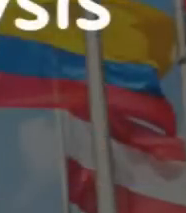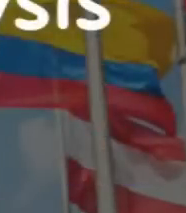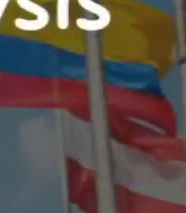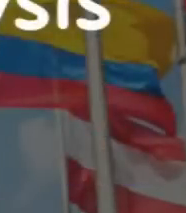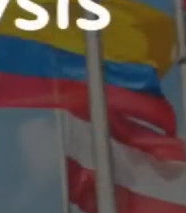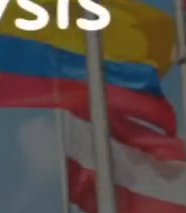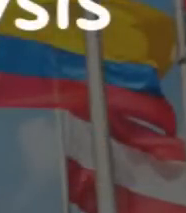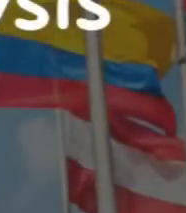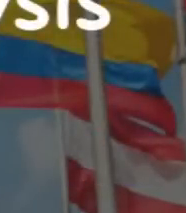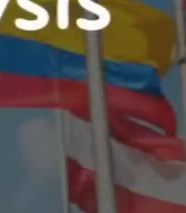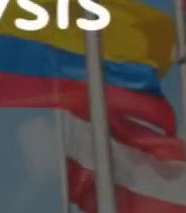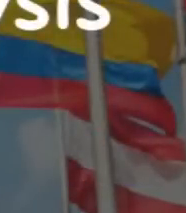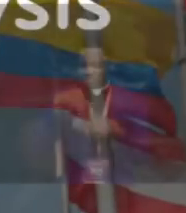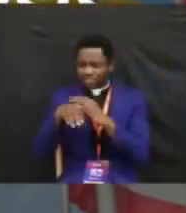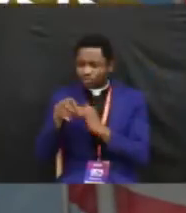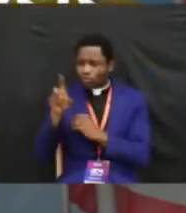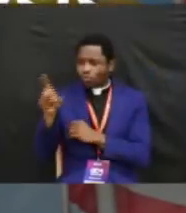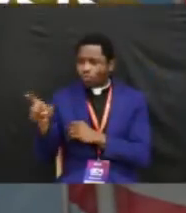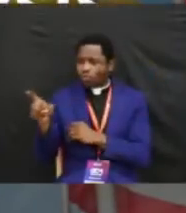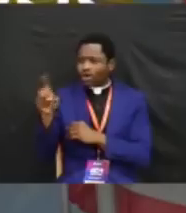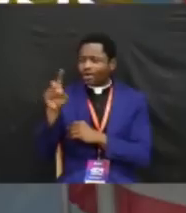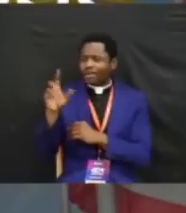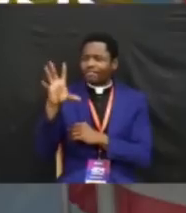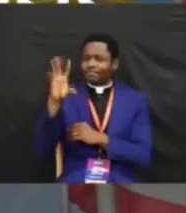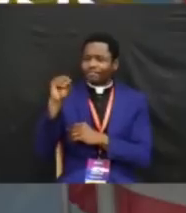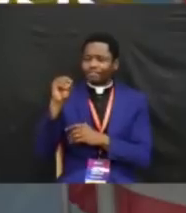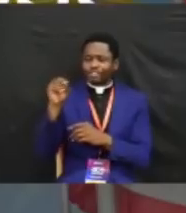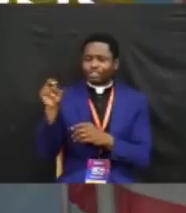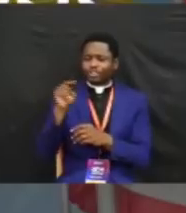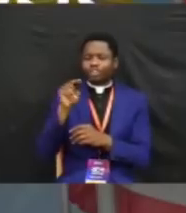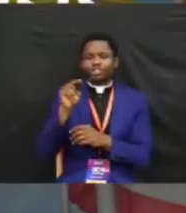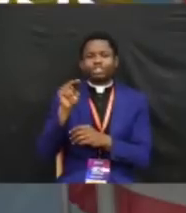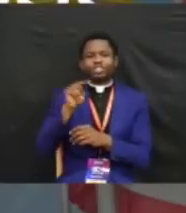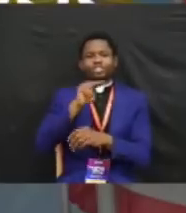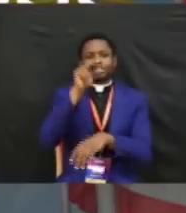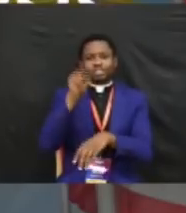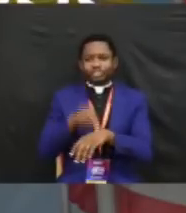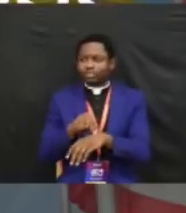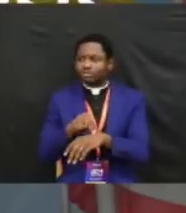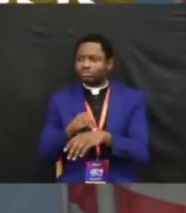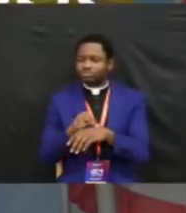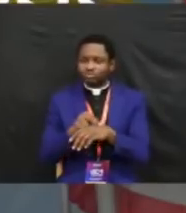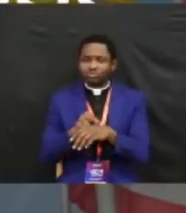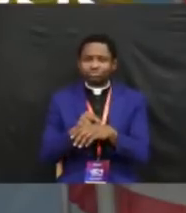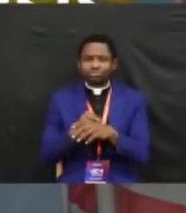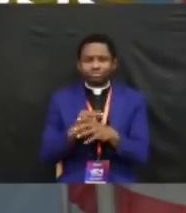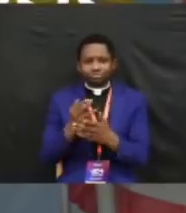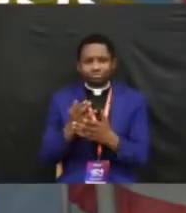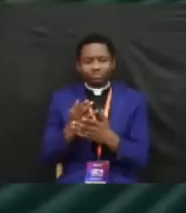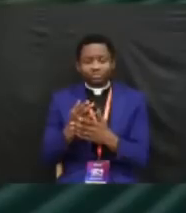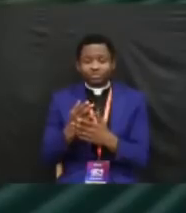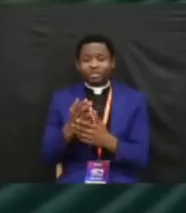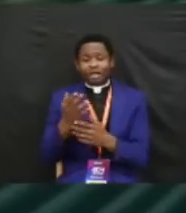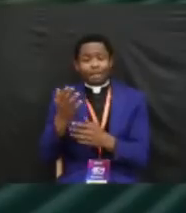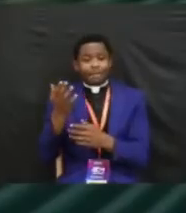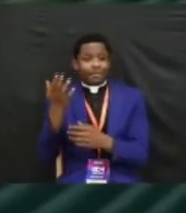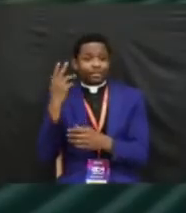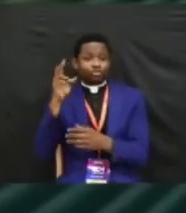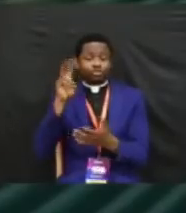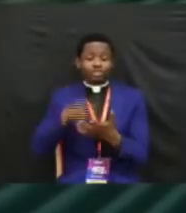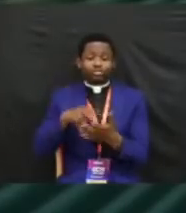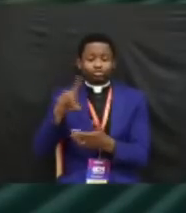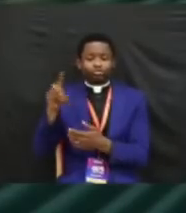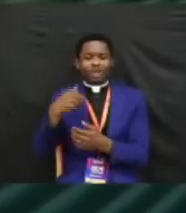in 150 nations as against 135 in 2021.